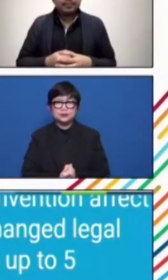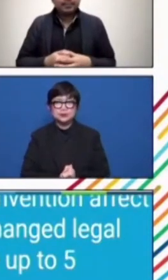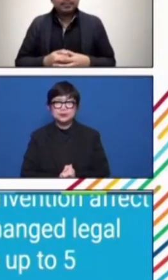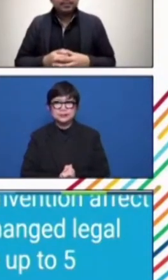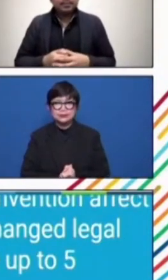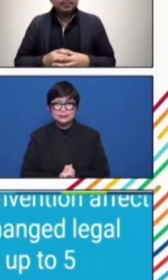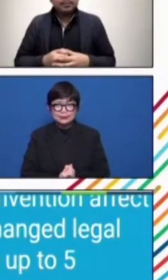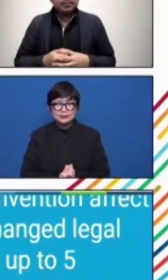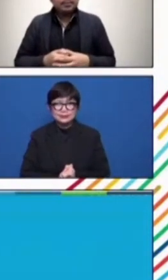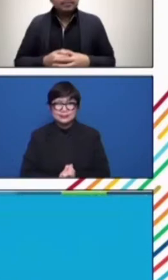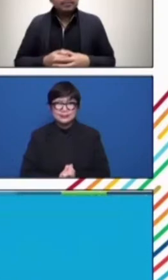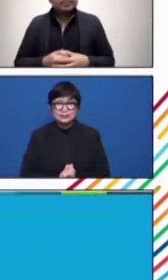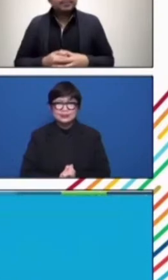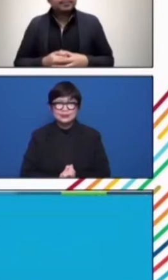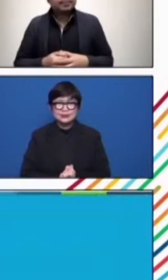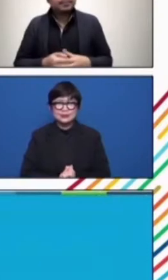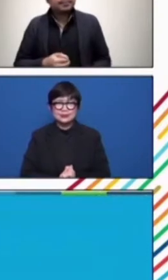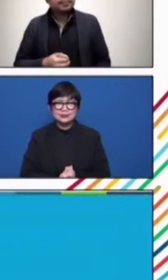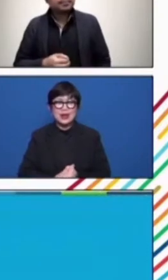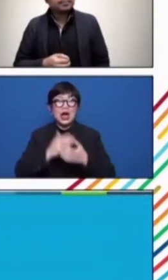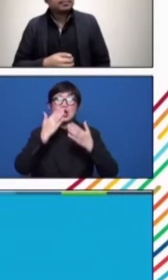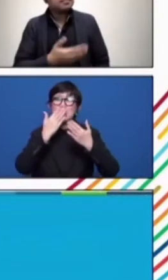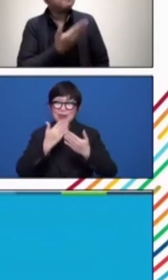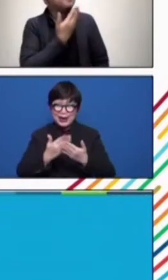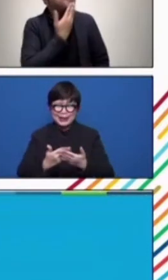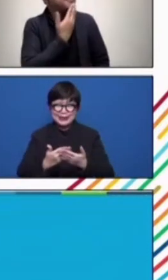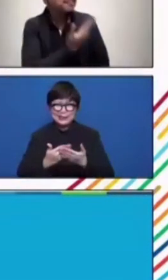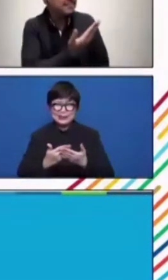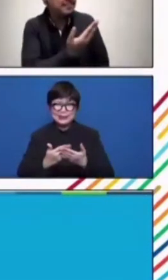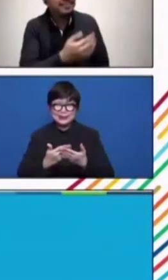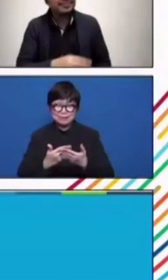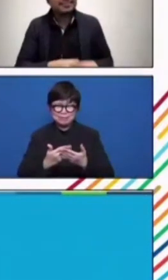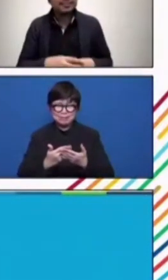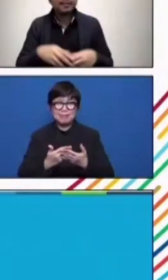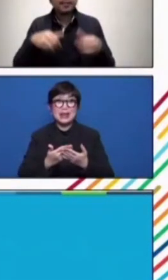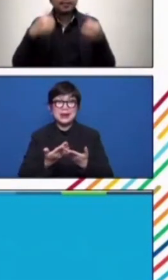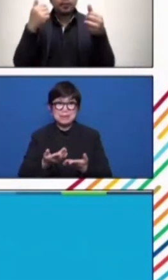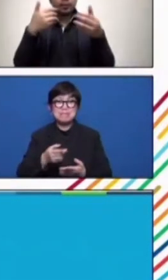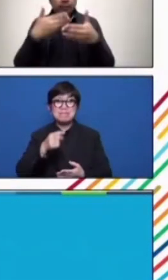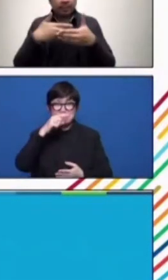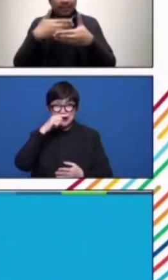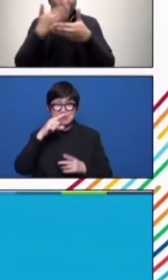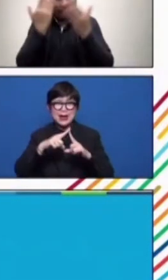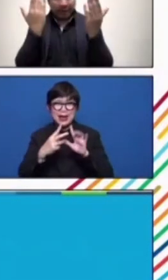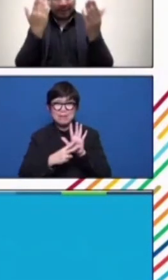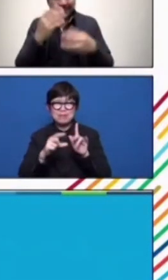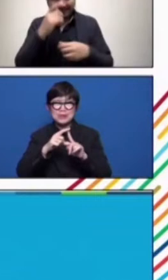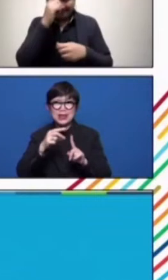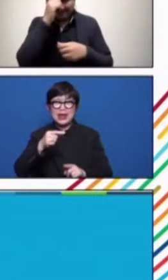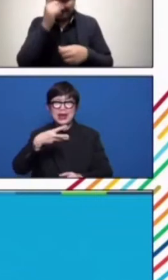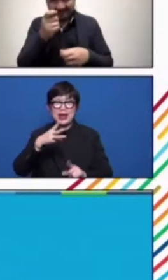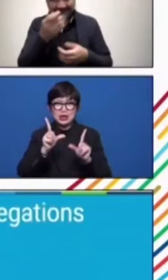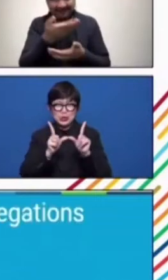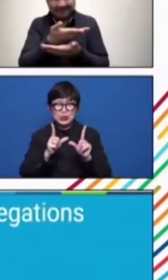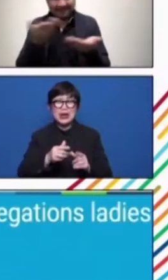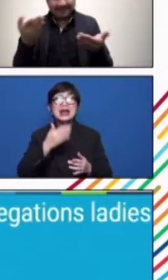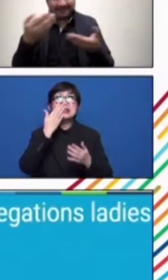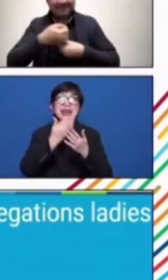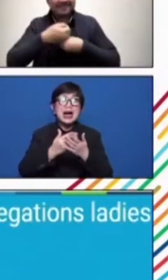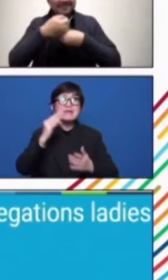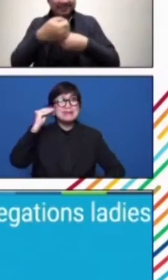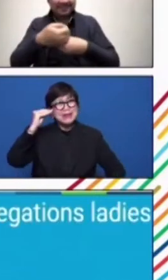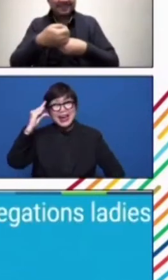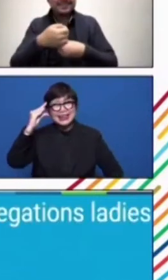thank you Mr Andre bangis uh good morning excellencies delegations ladies and gentlemen